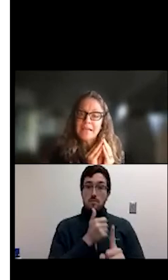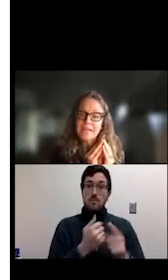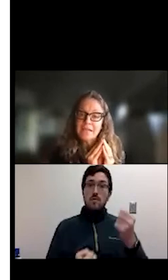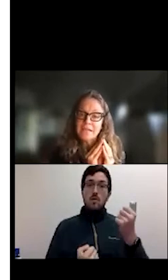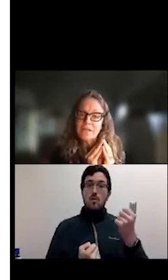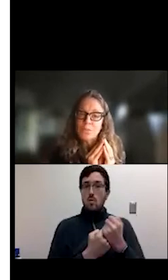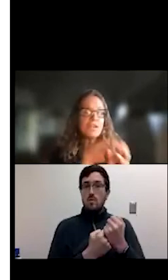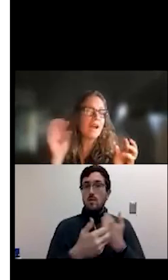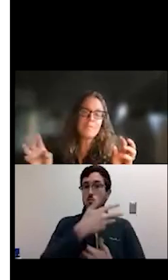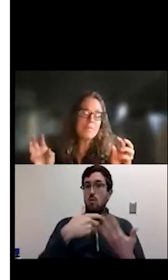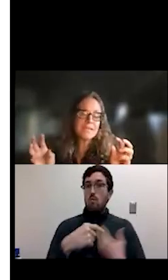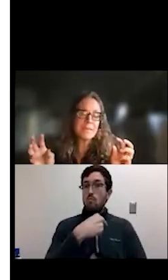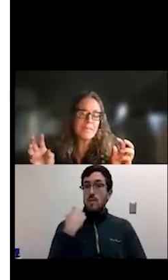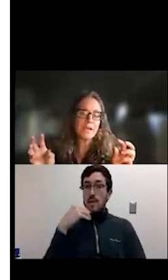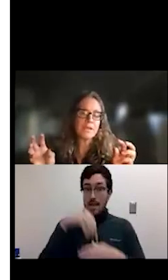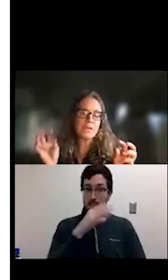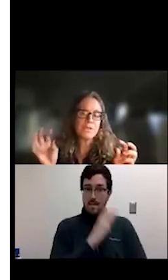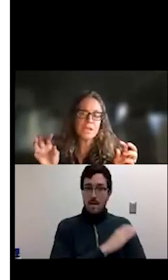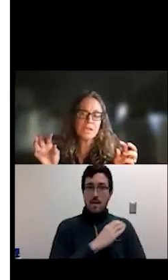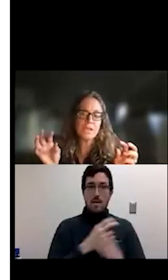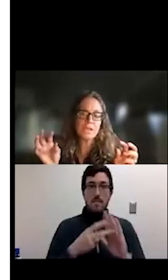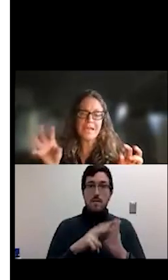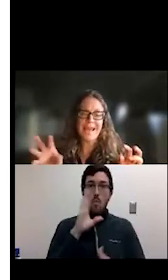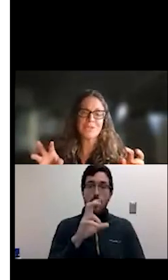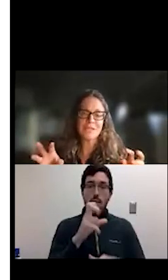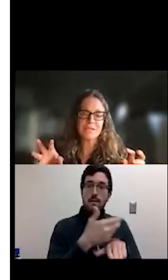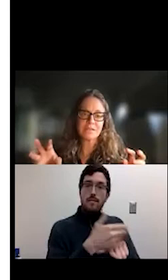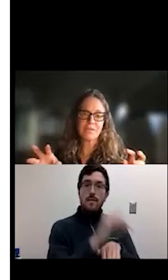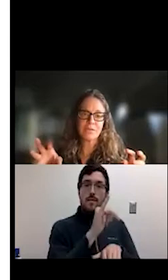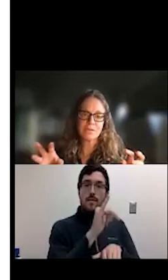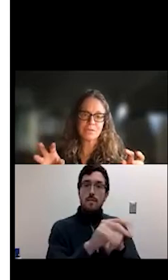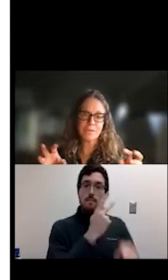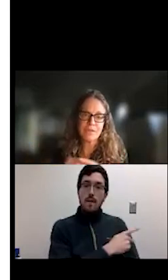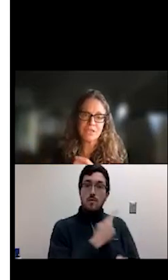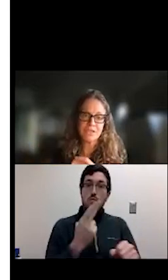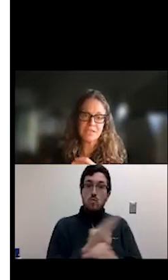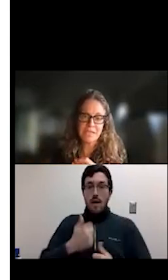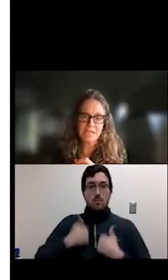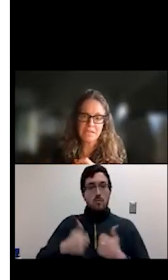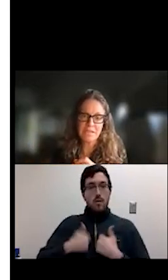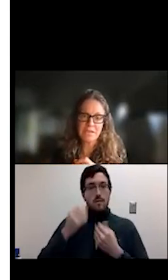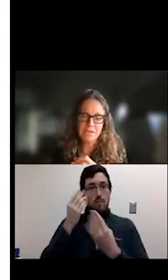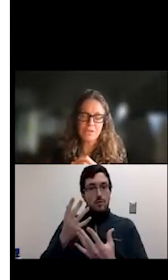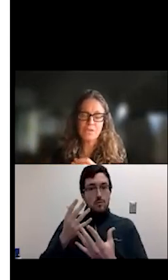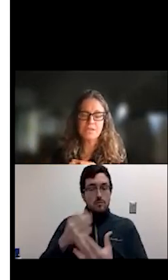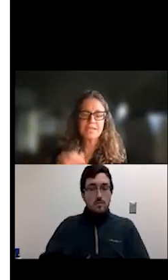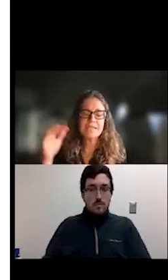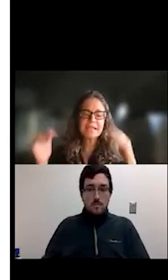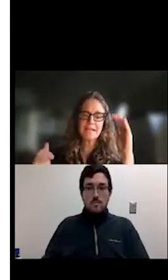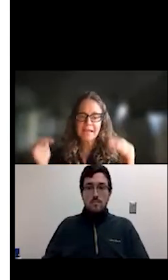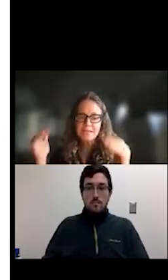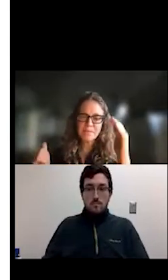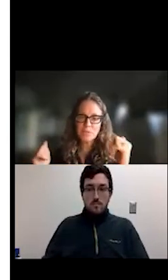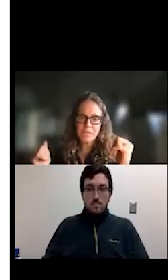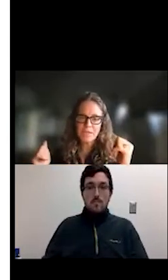in the clinic would not have been picked up on using purely address level social deprivation data. So there's